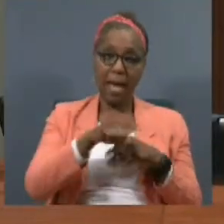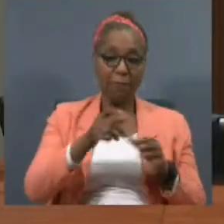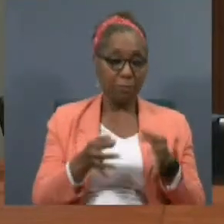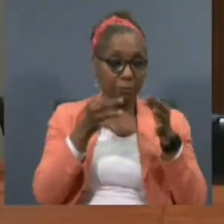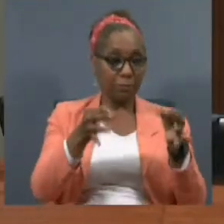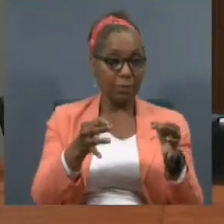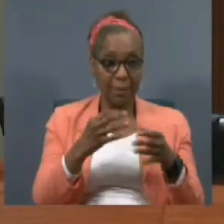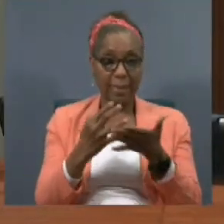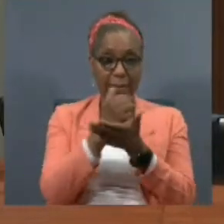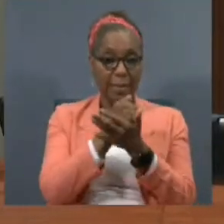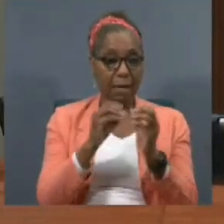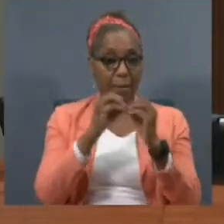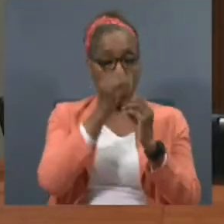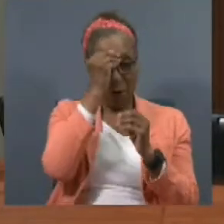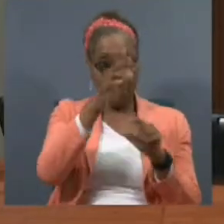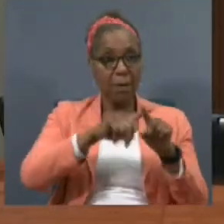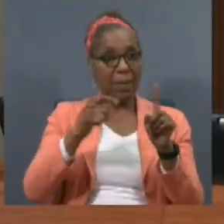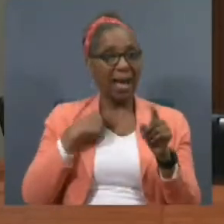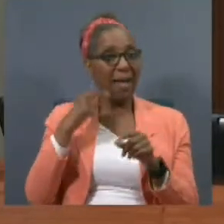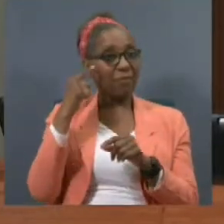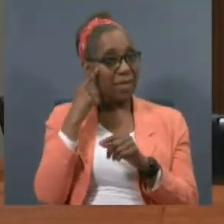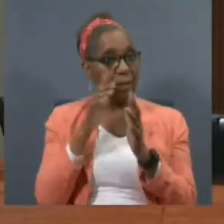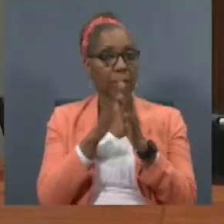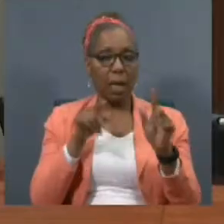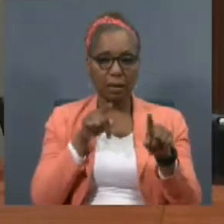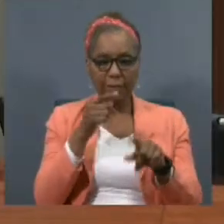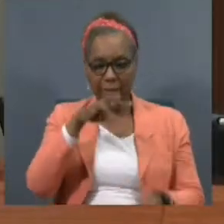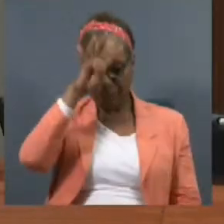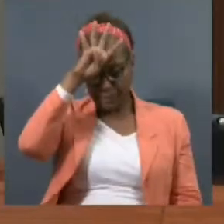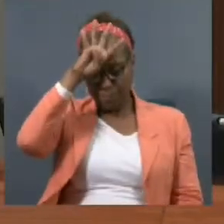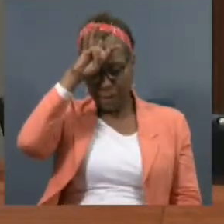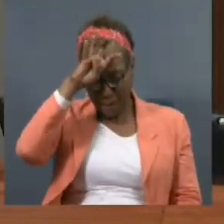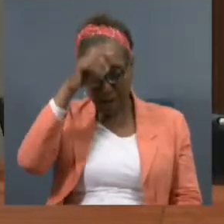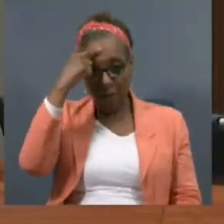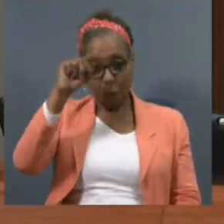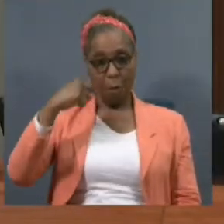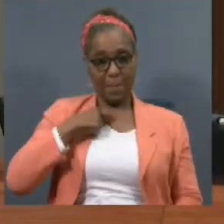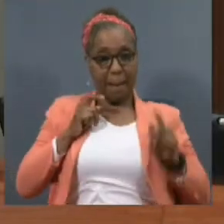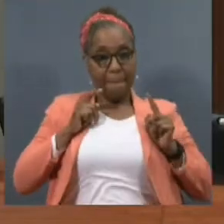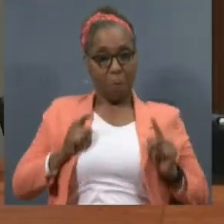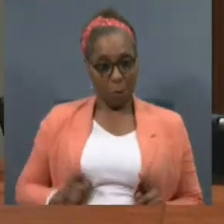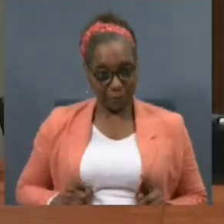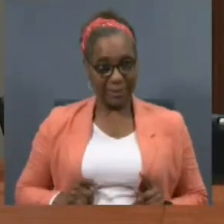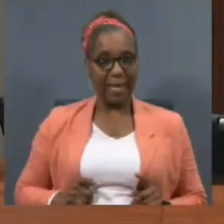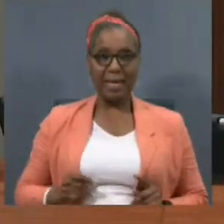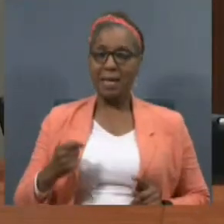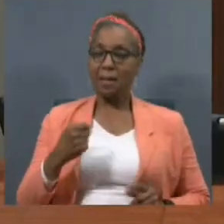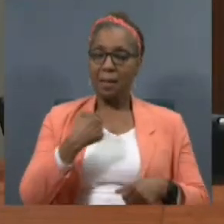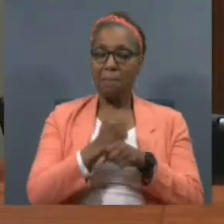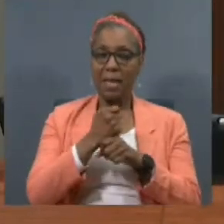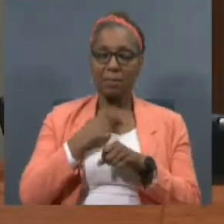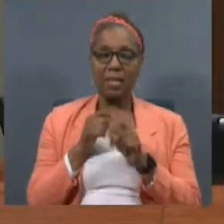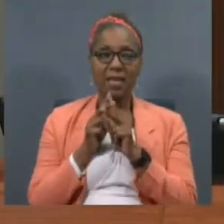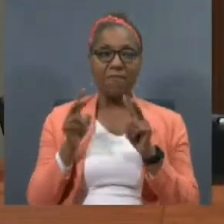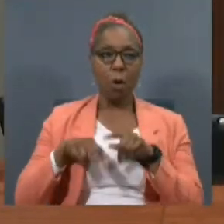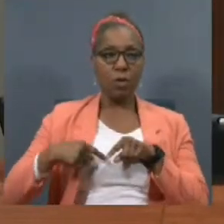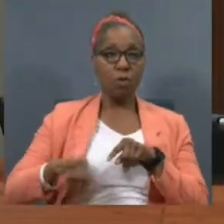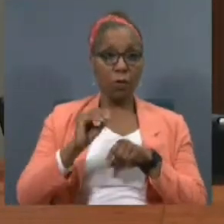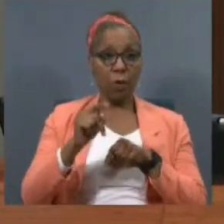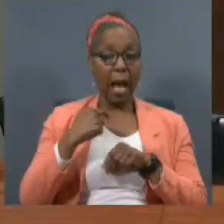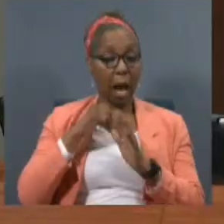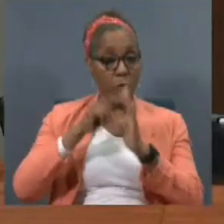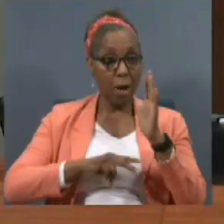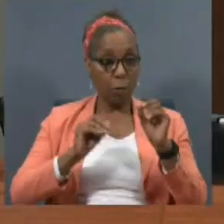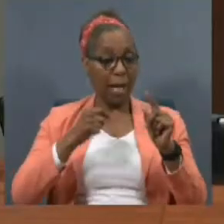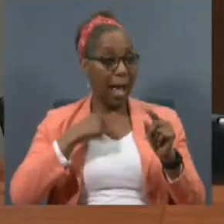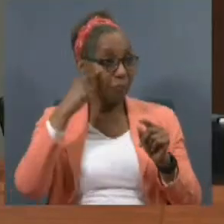what you can tell, see what you can't. But I do think there's a lot of question marks here that, at least for me personally, make me very nervous. Again, when I read this, I'm like,